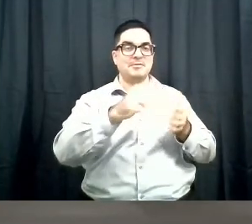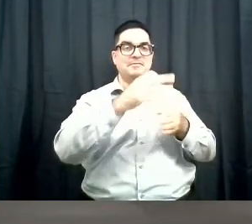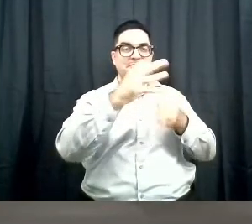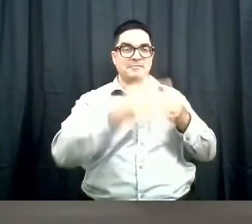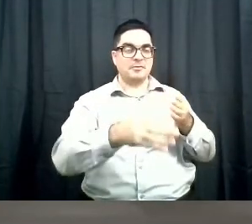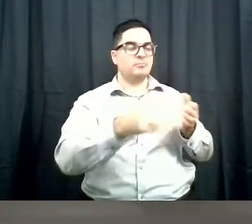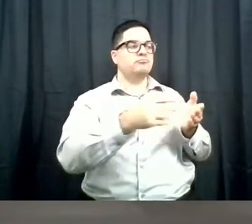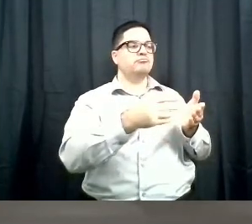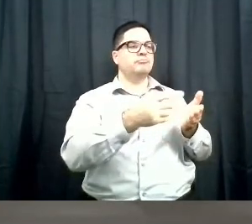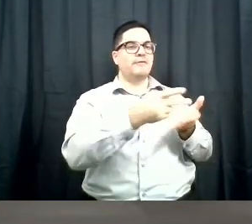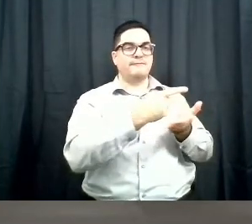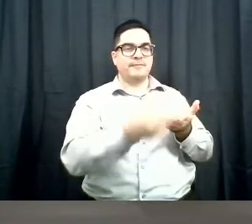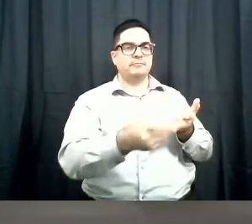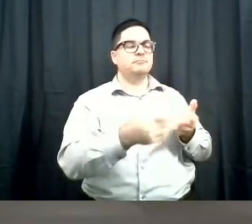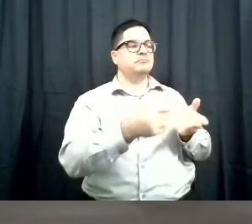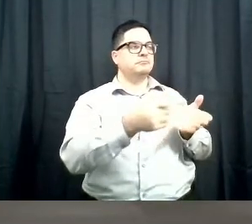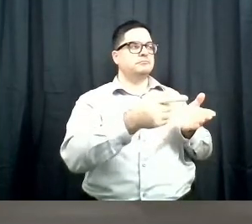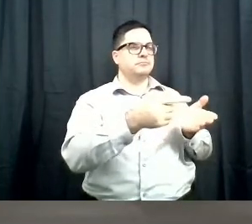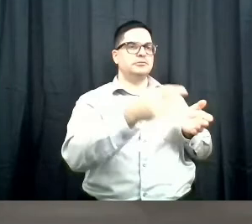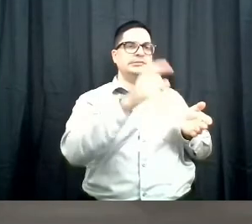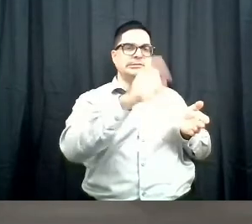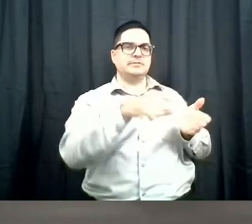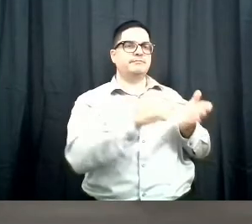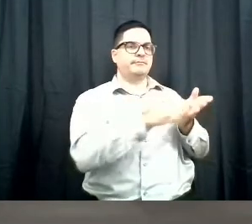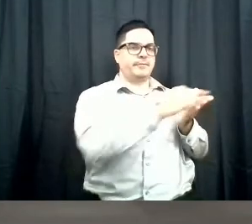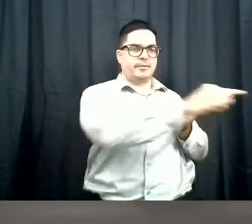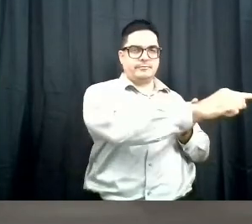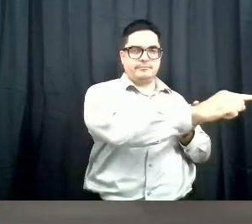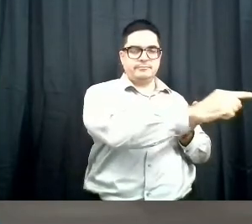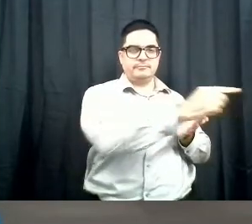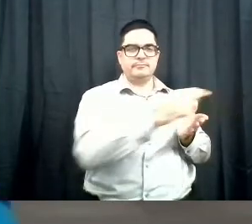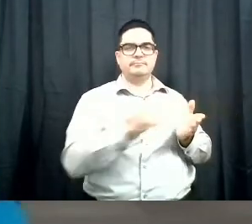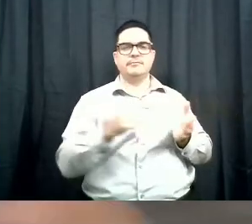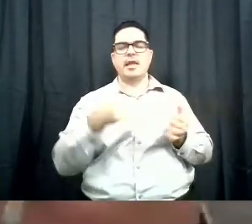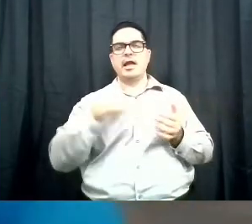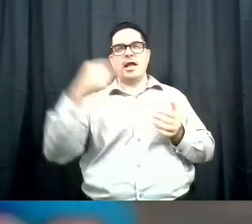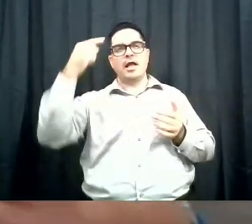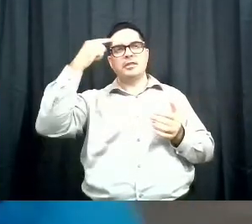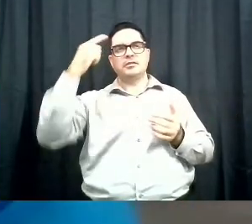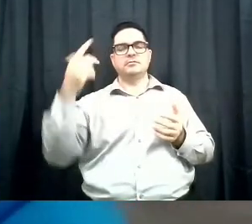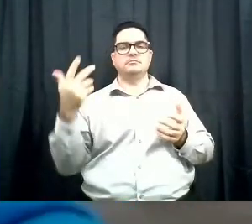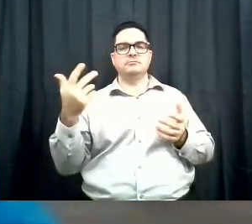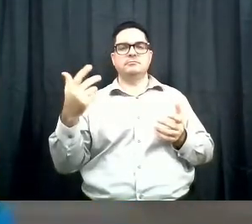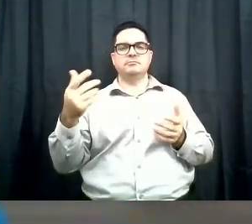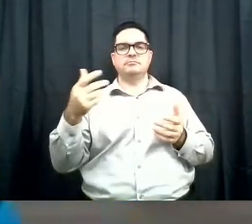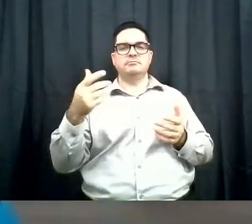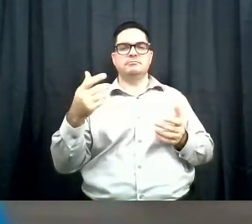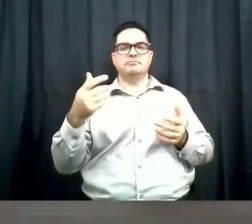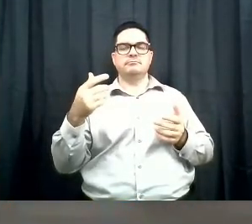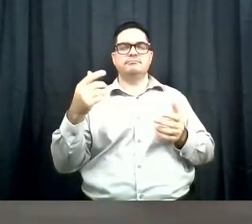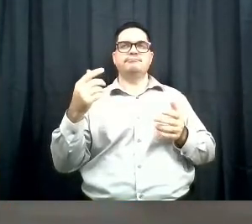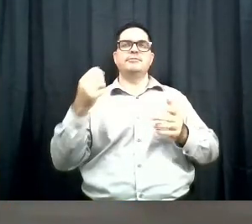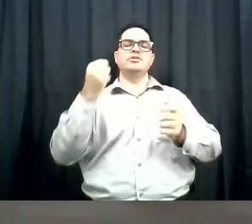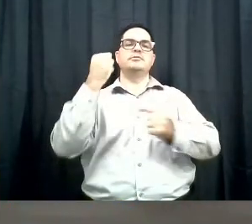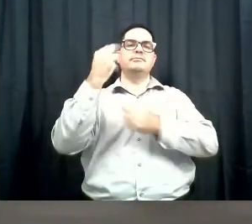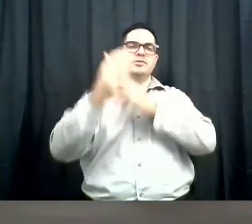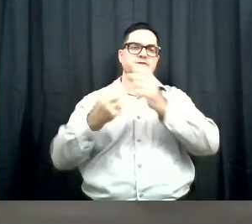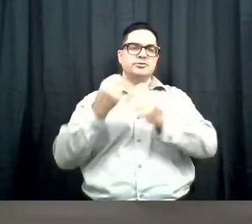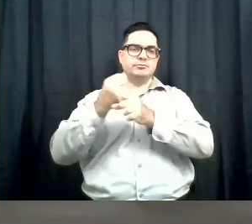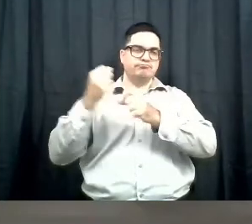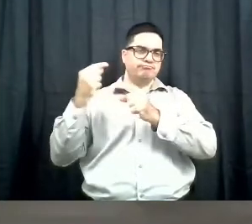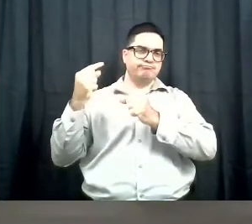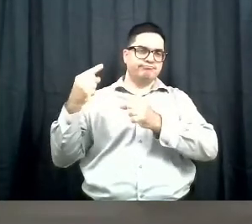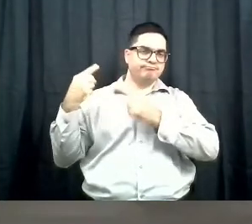Willie, but I think it's highly unlikely. And I think the negotiations over the past few years have proven